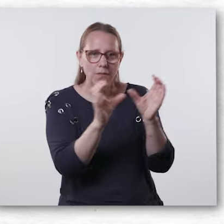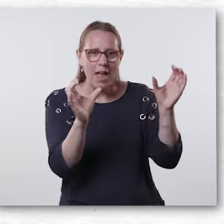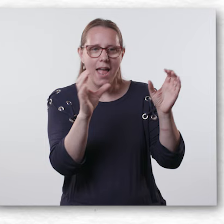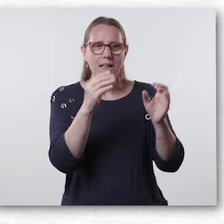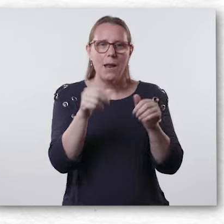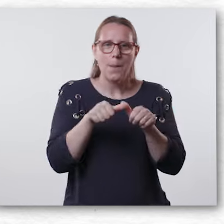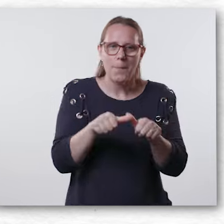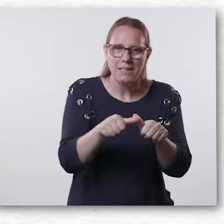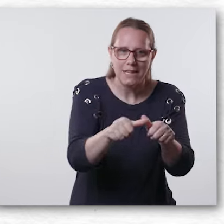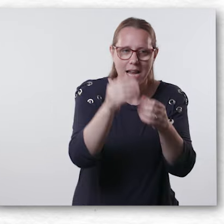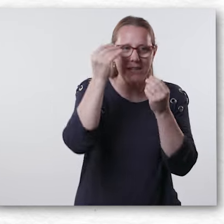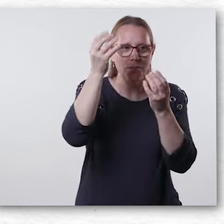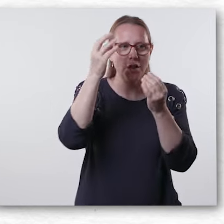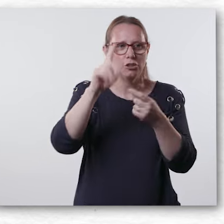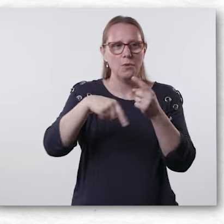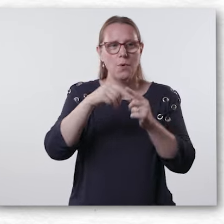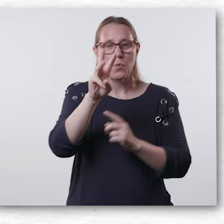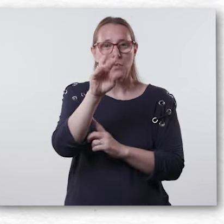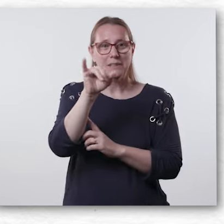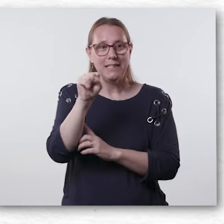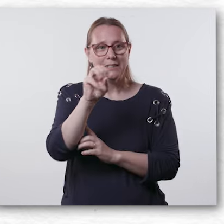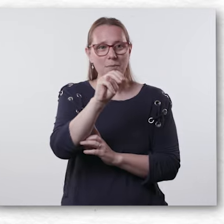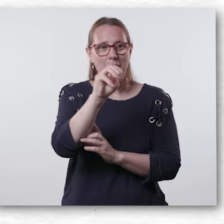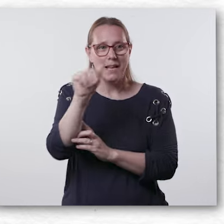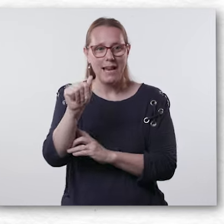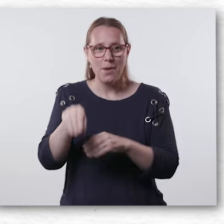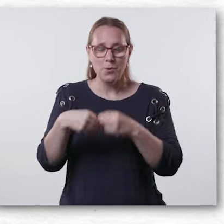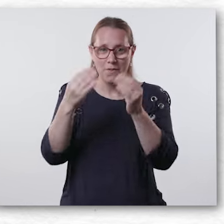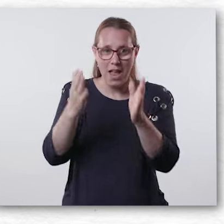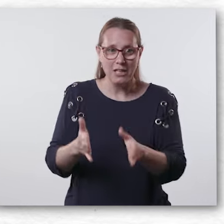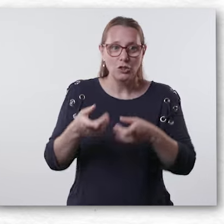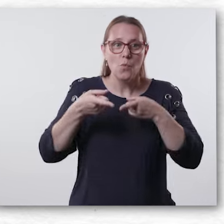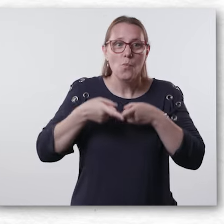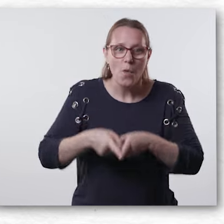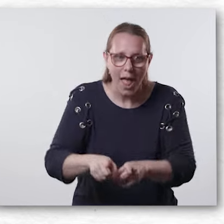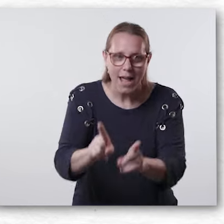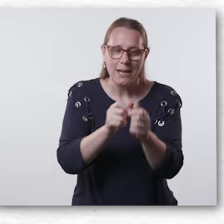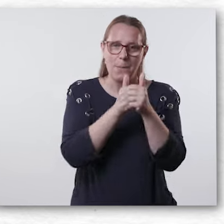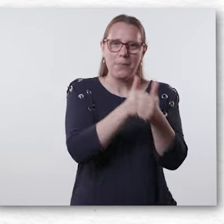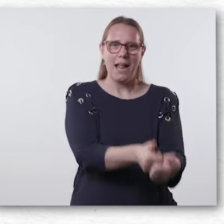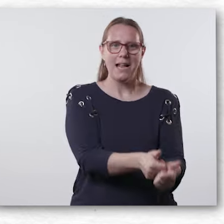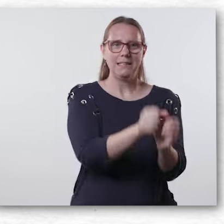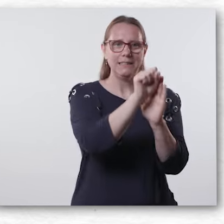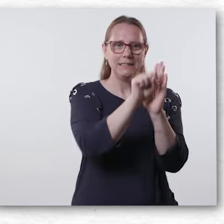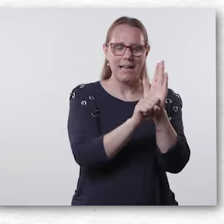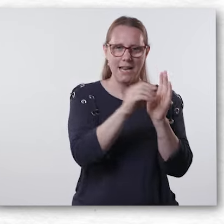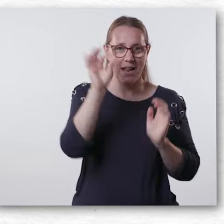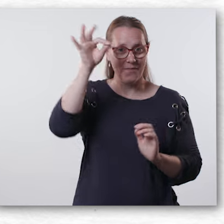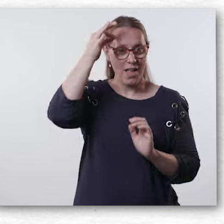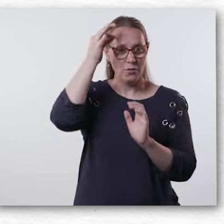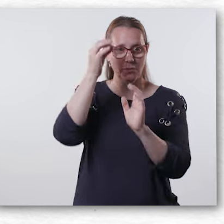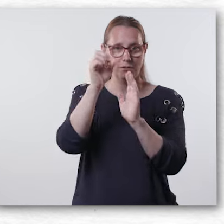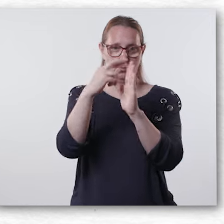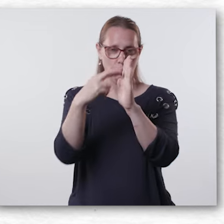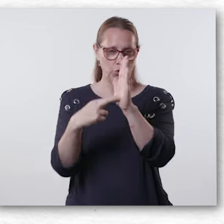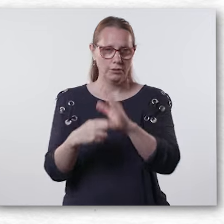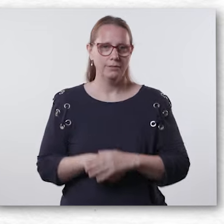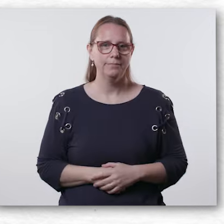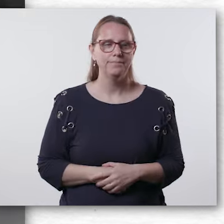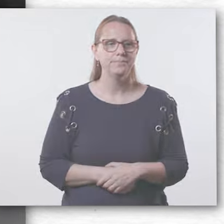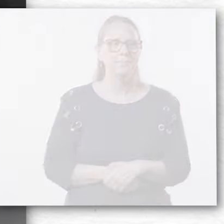and maintains information about Wisconsin Medicaid providers, while complying with state and federal rules.